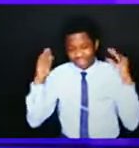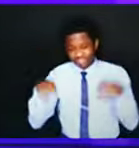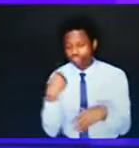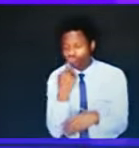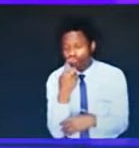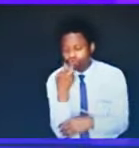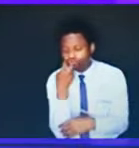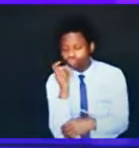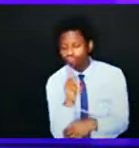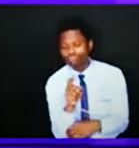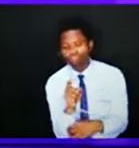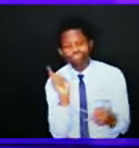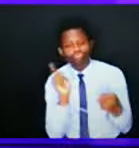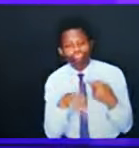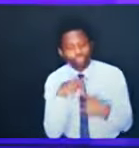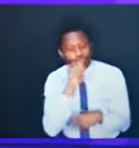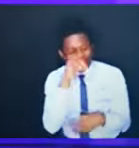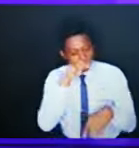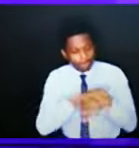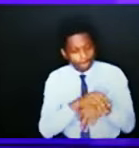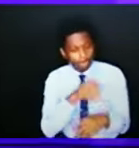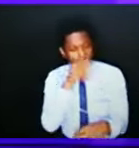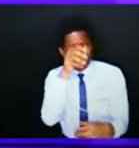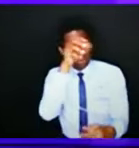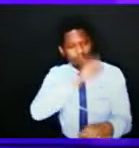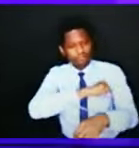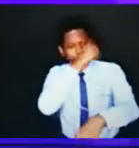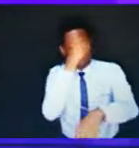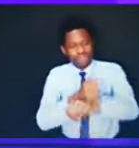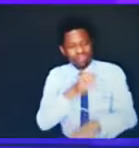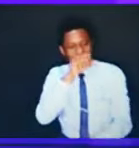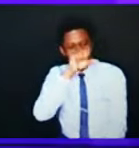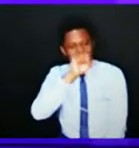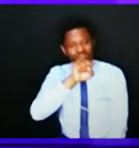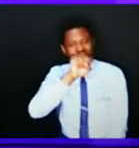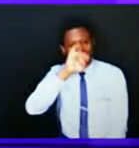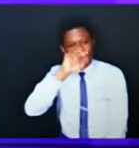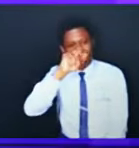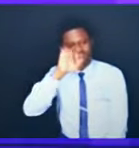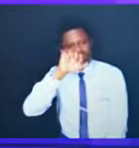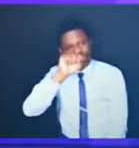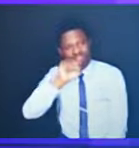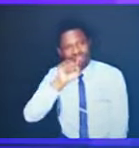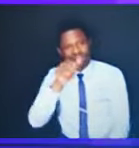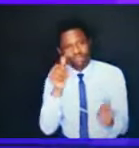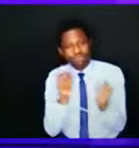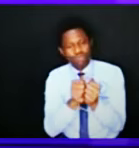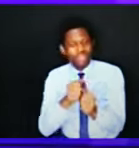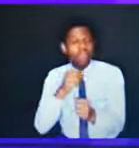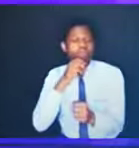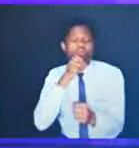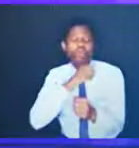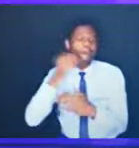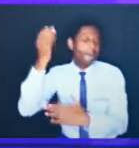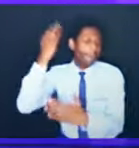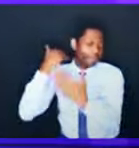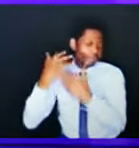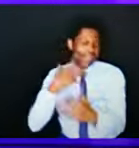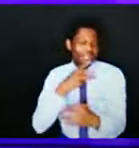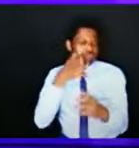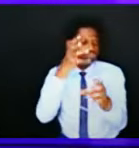on Mount Sinai and with our ancestors, and he received